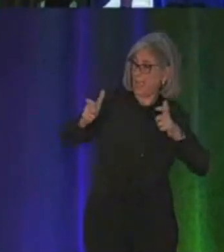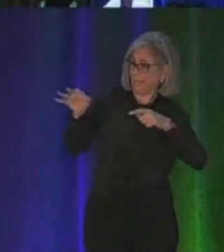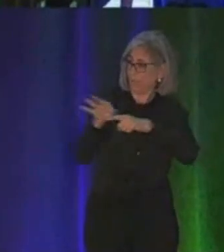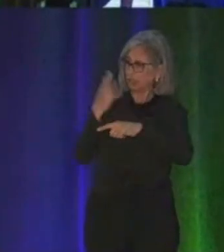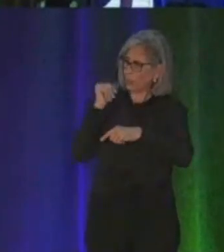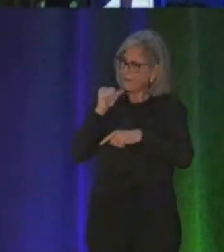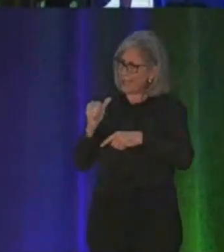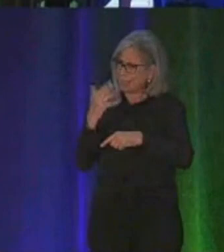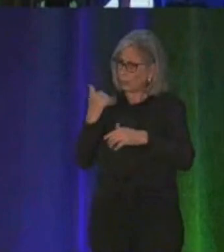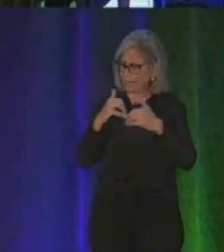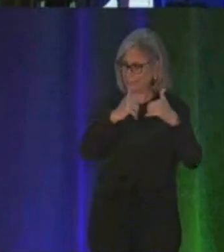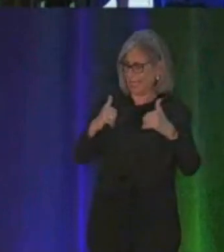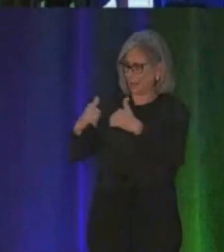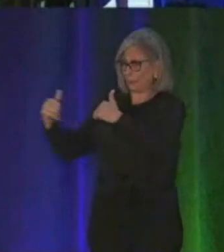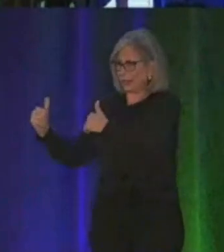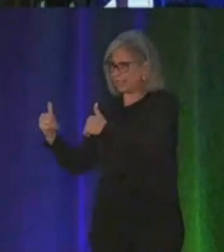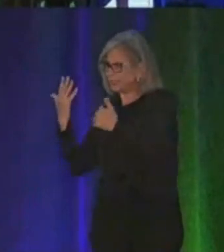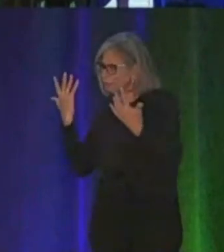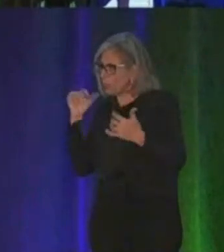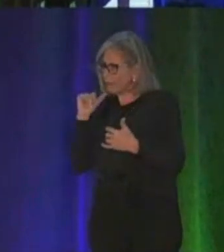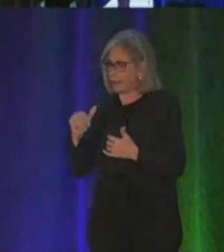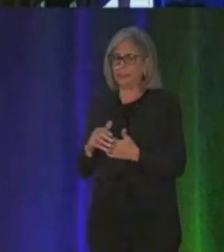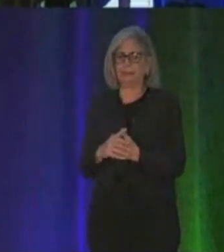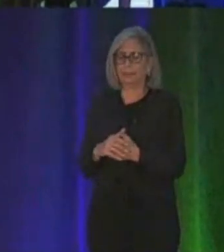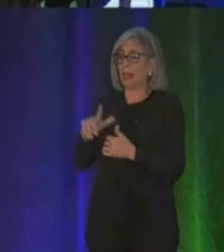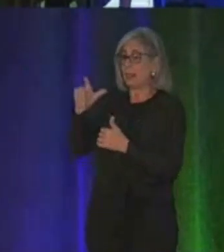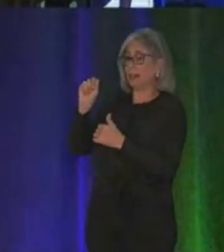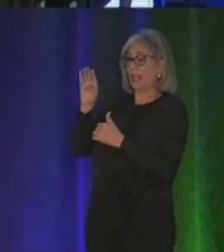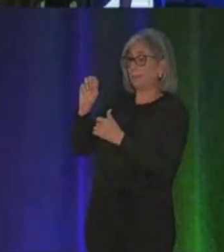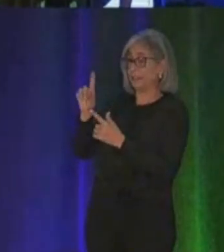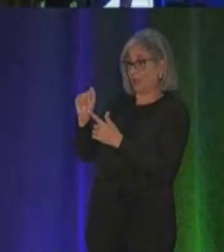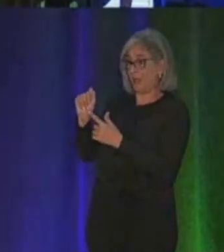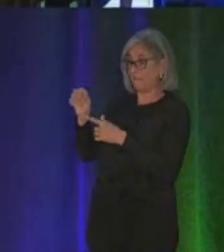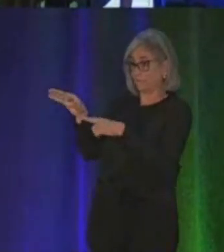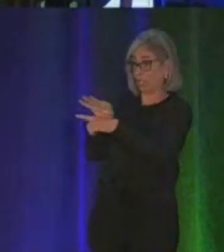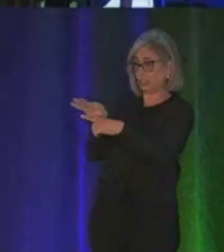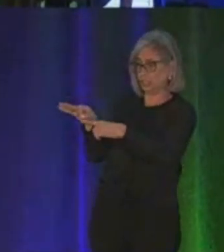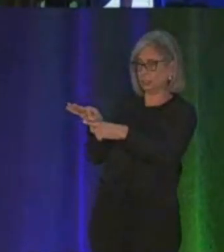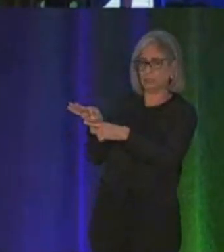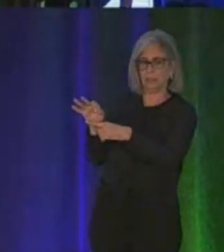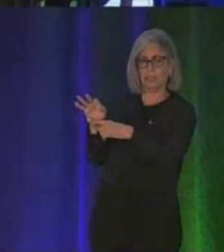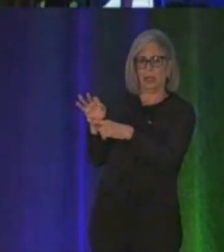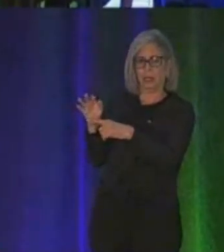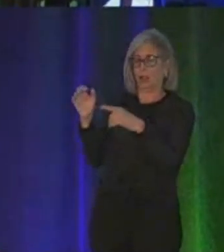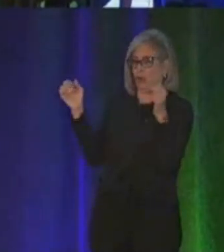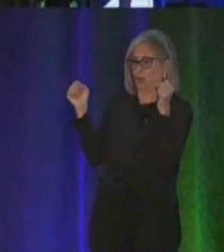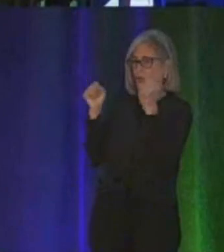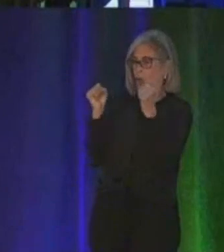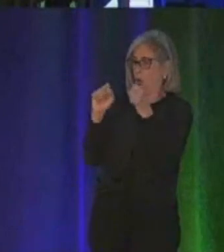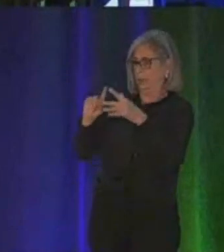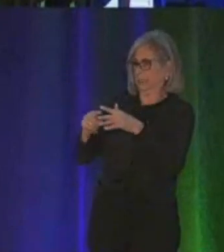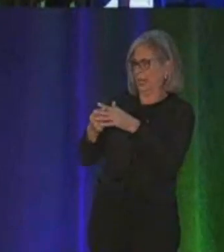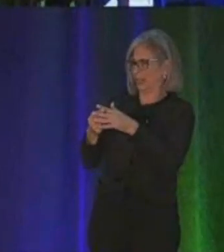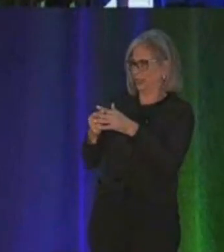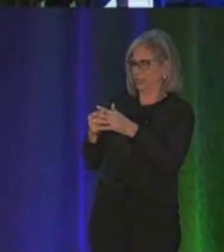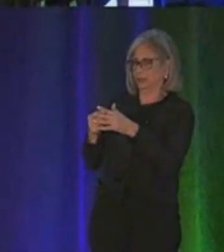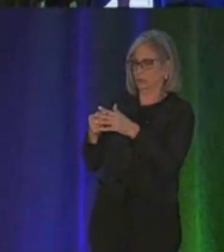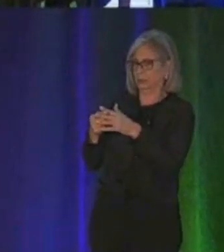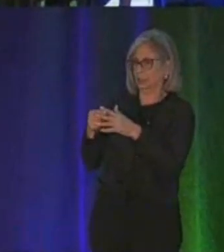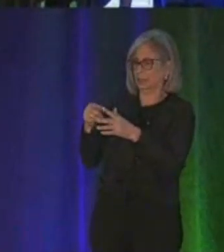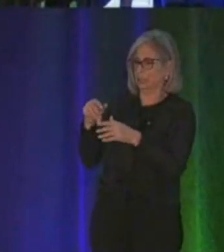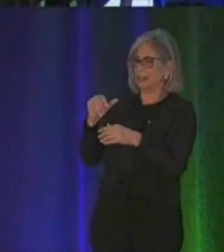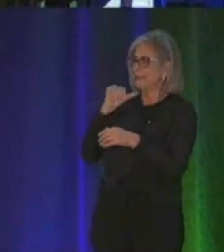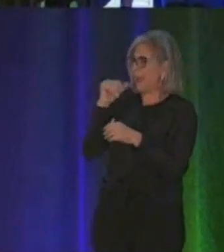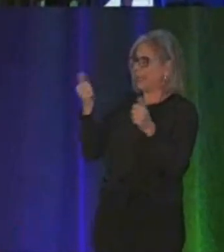for each route? The one thing to consider with Lambda functions are cold starts. Cold starts are not well understood. Not